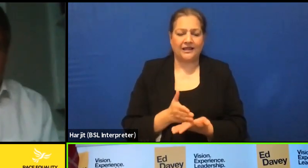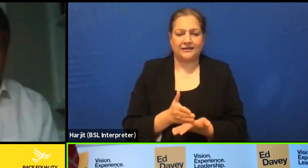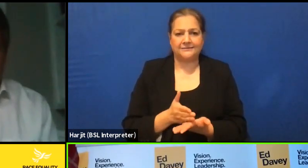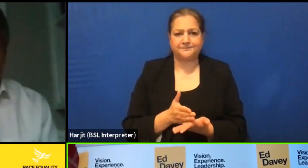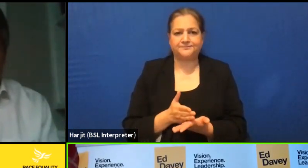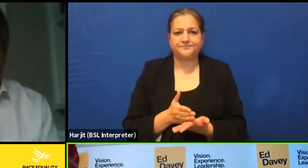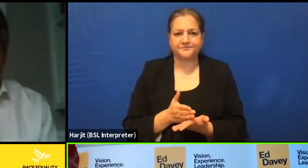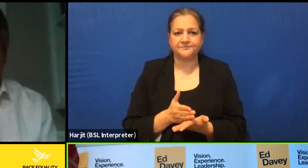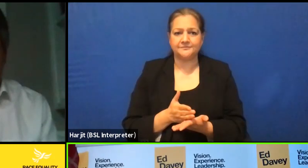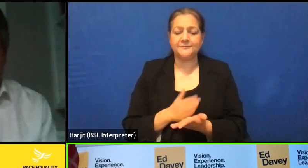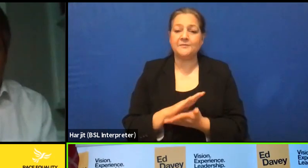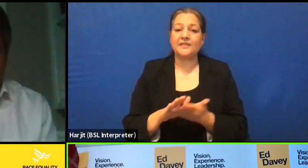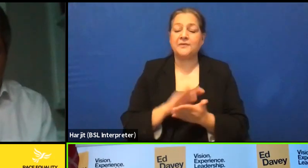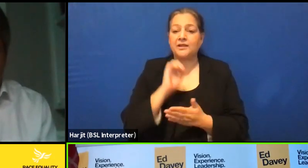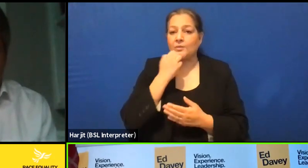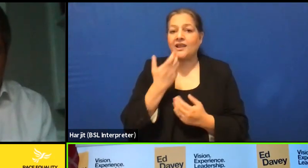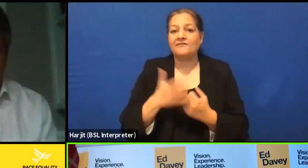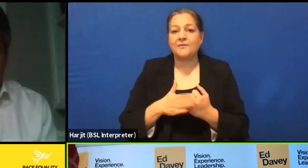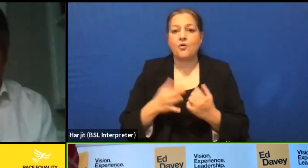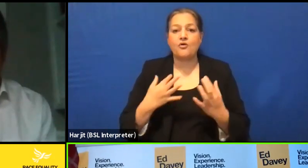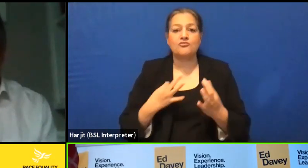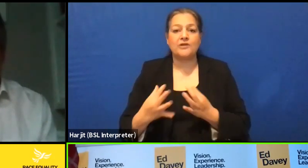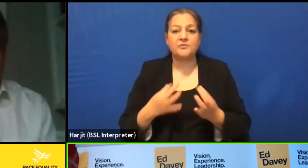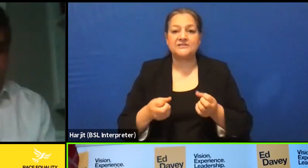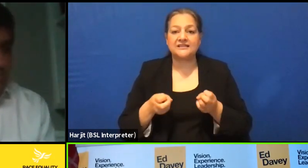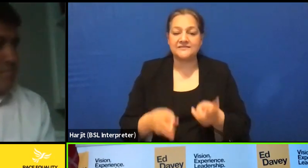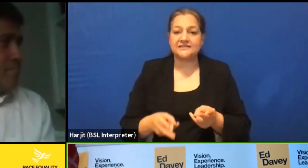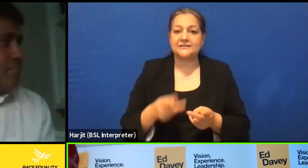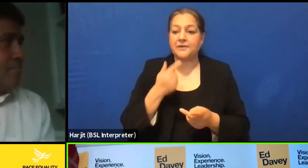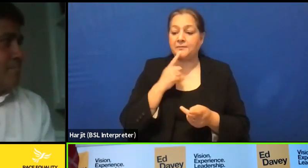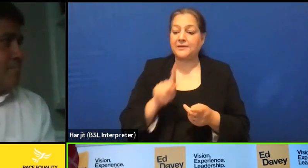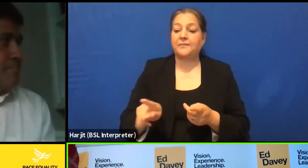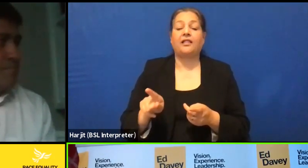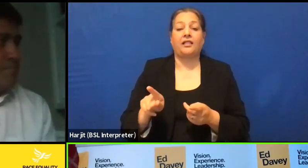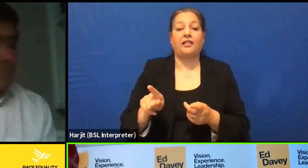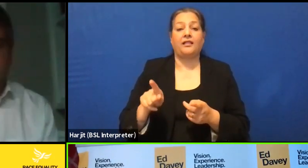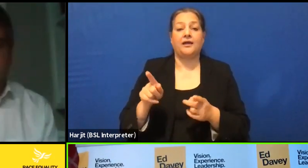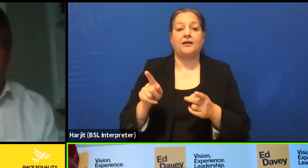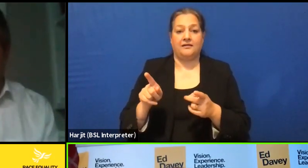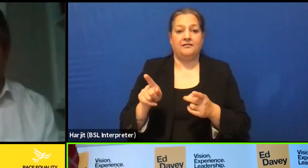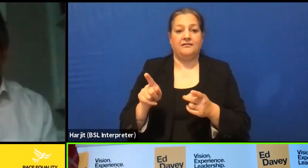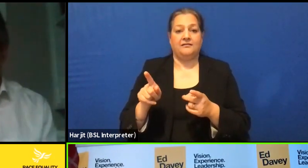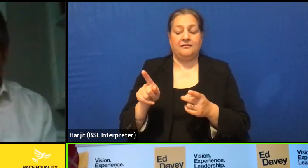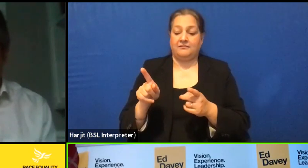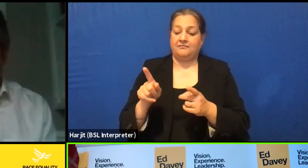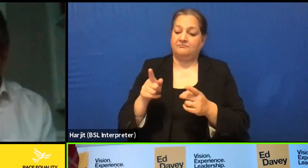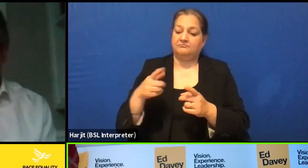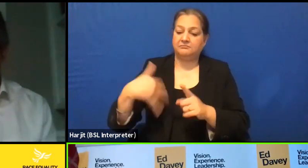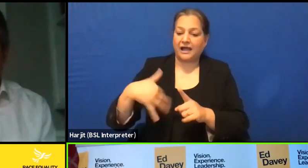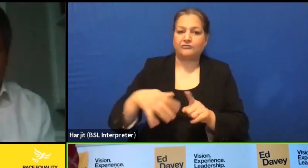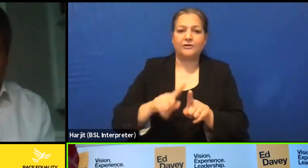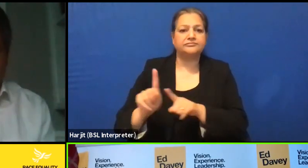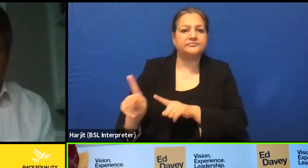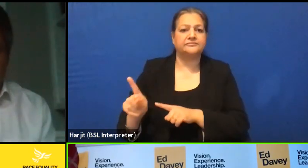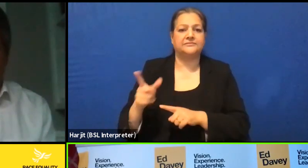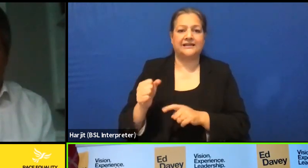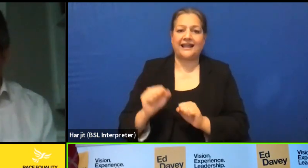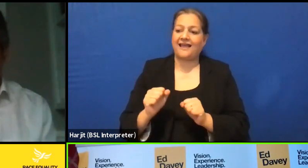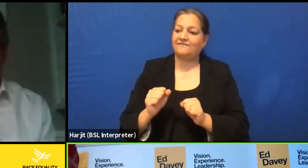more representative system where people from Black, Asian, and minority ethnic backgrounds have a greater voice. I think it could